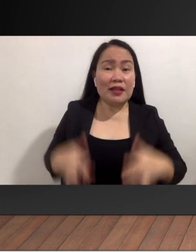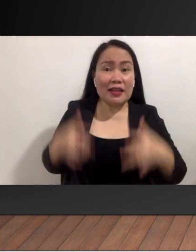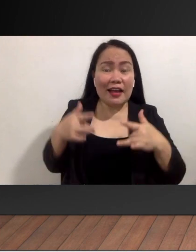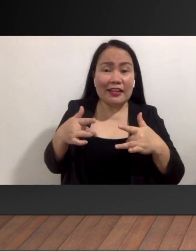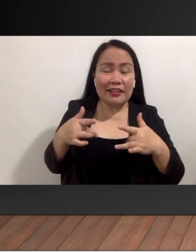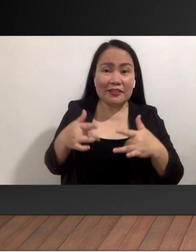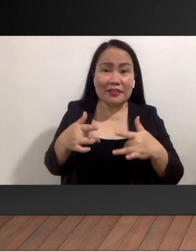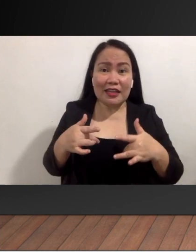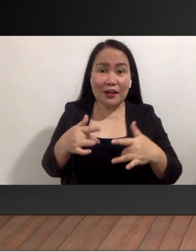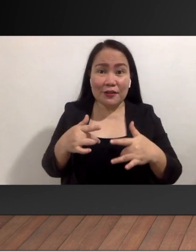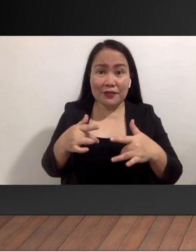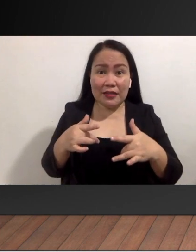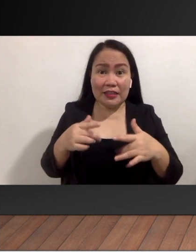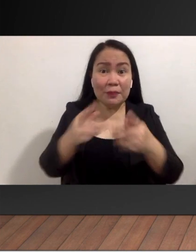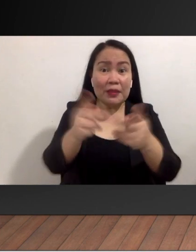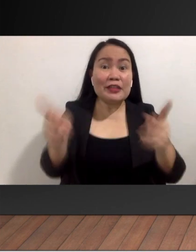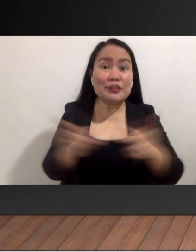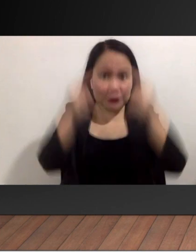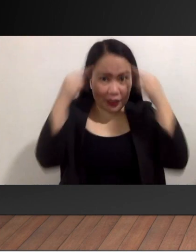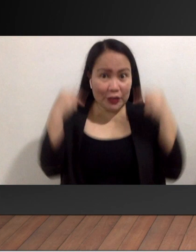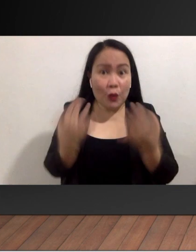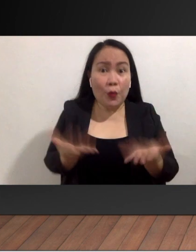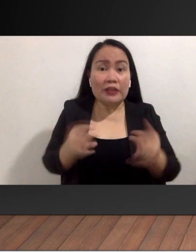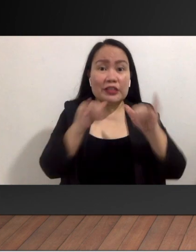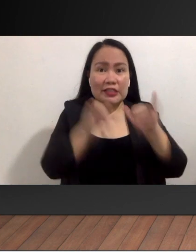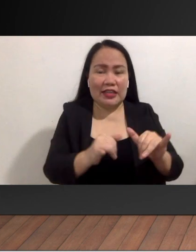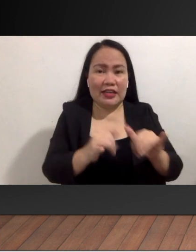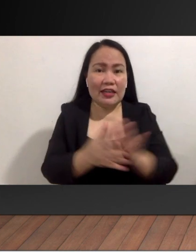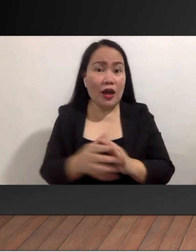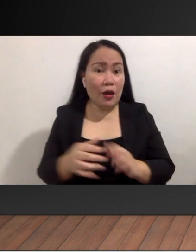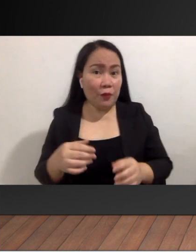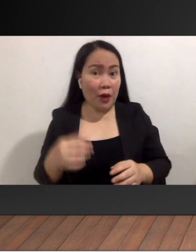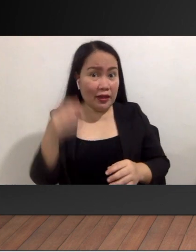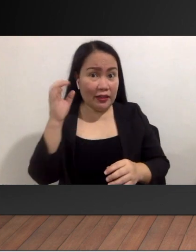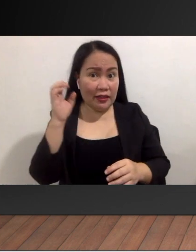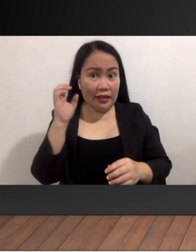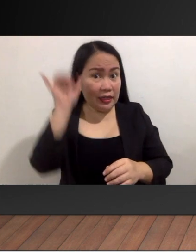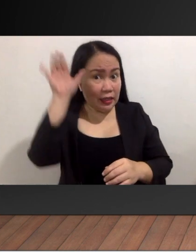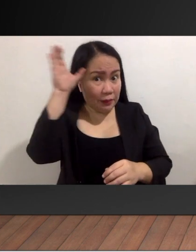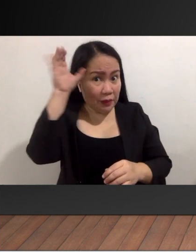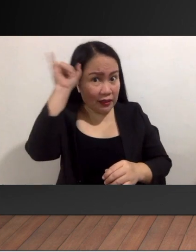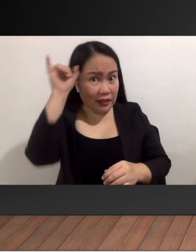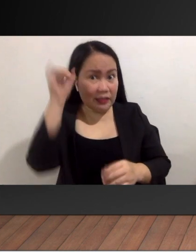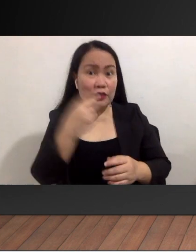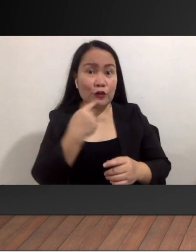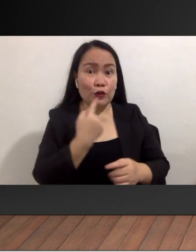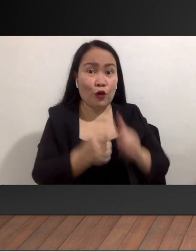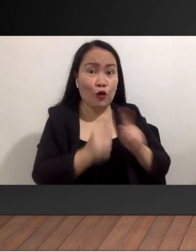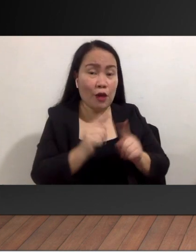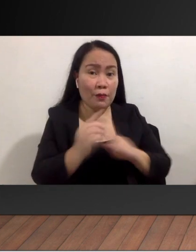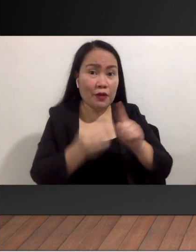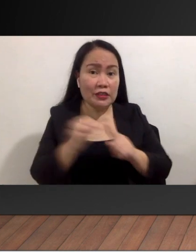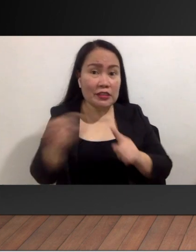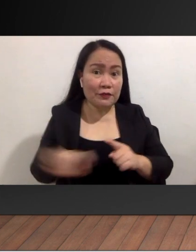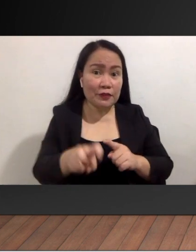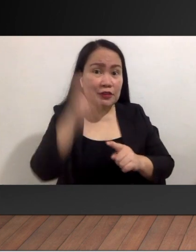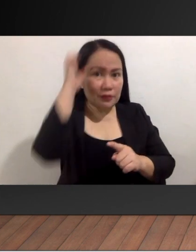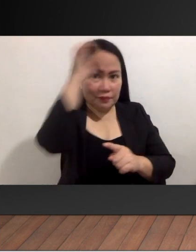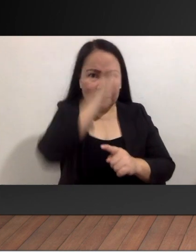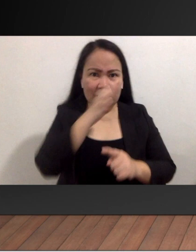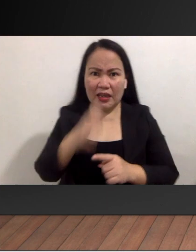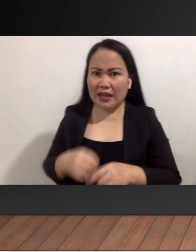the convent, while Ibarra is on his studies and adventures in Europe. Maria